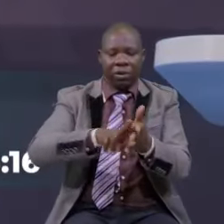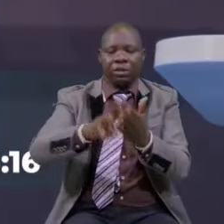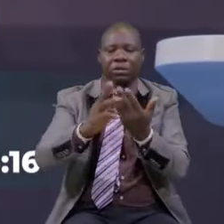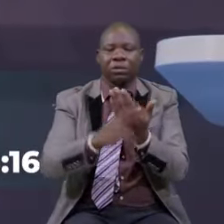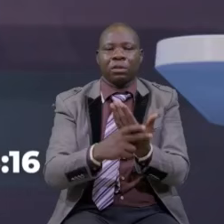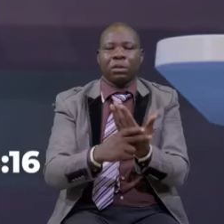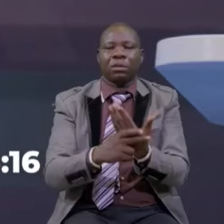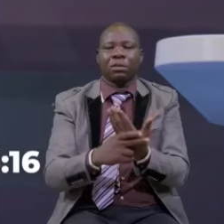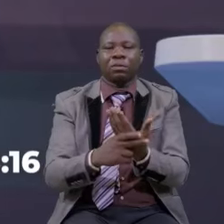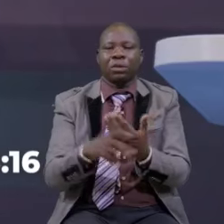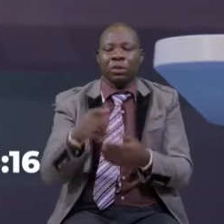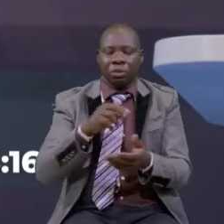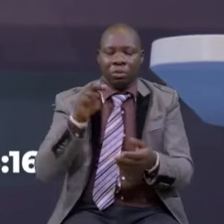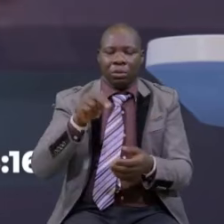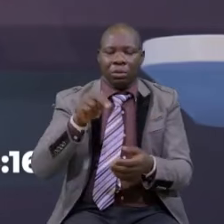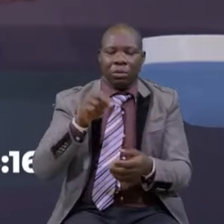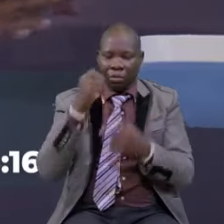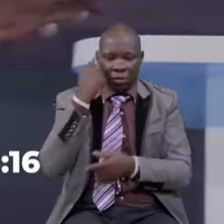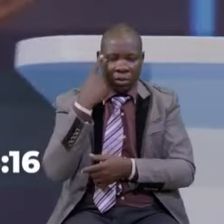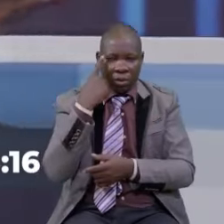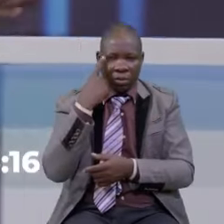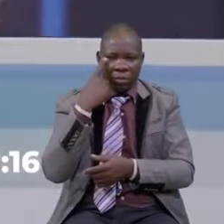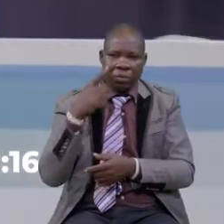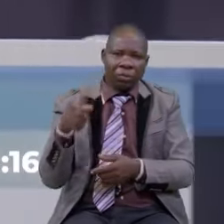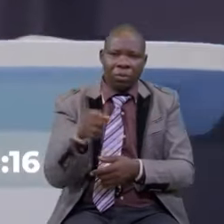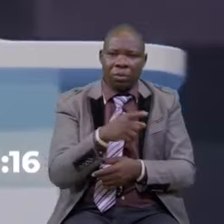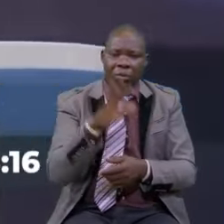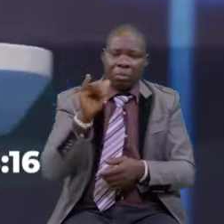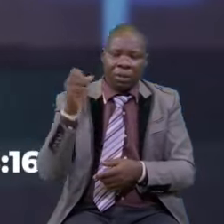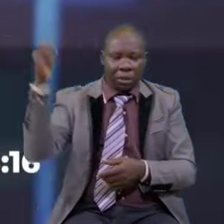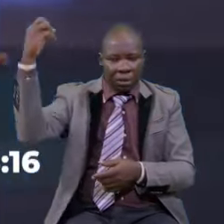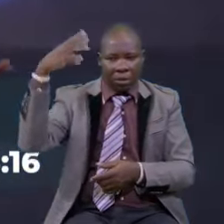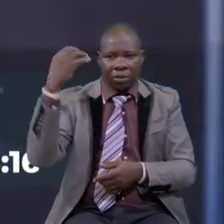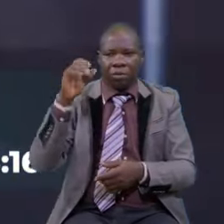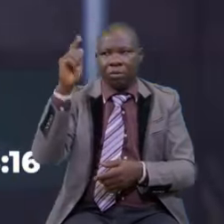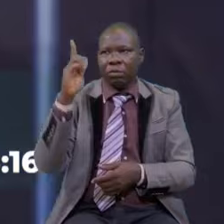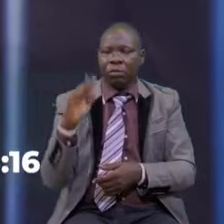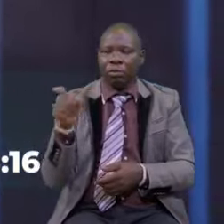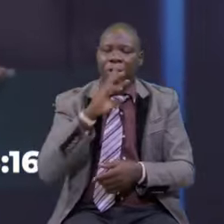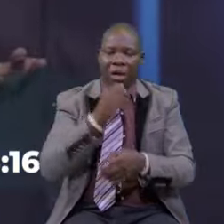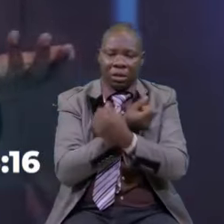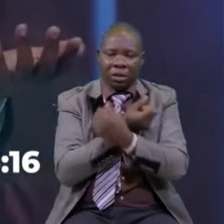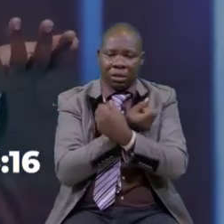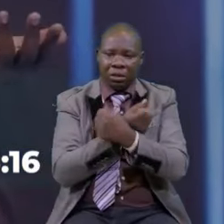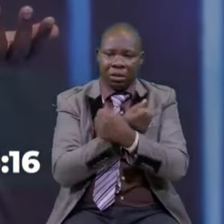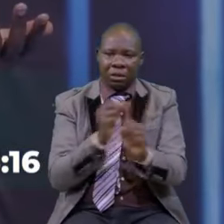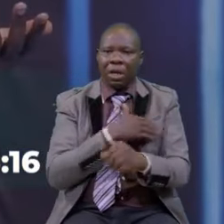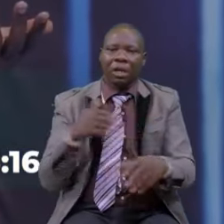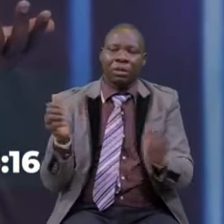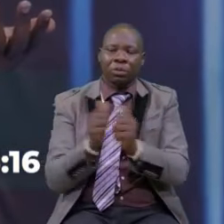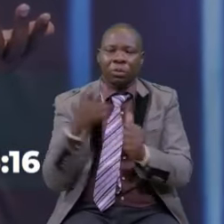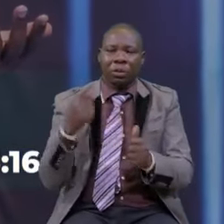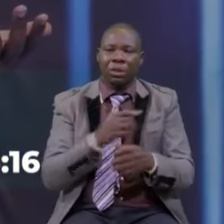sake. You need to understand, you, by the grace of God, you are saved, and with the heart